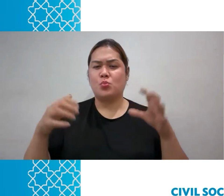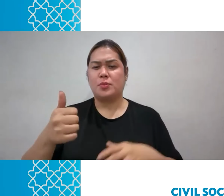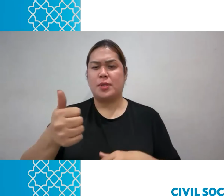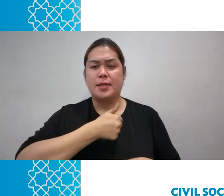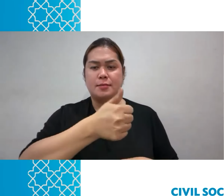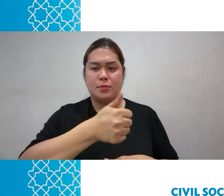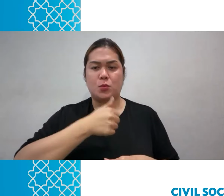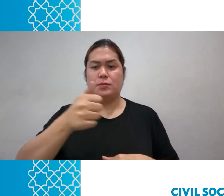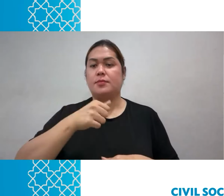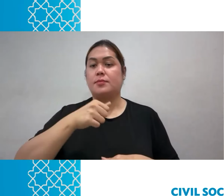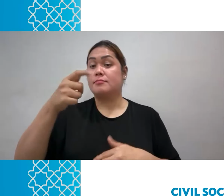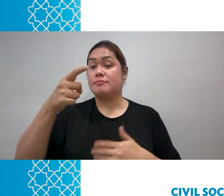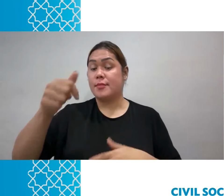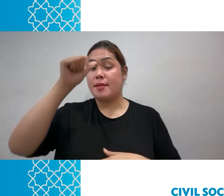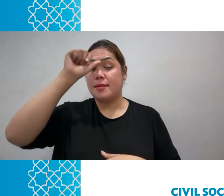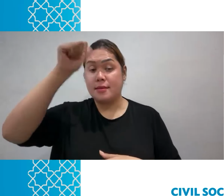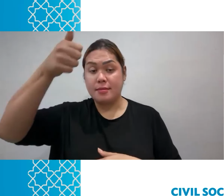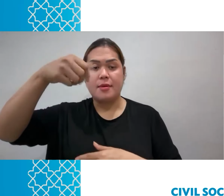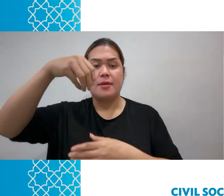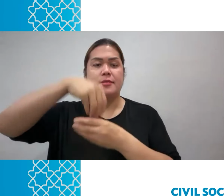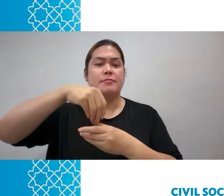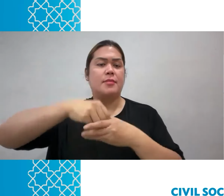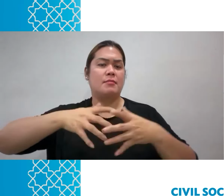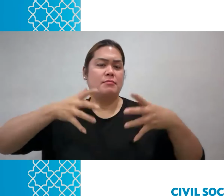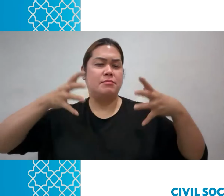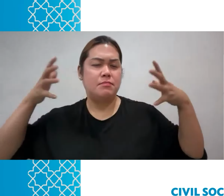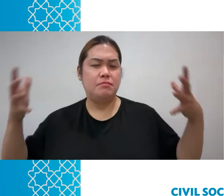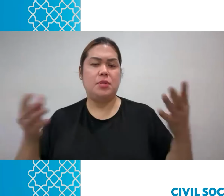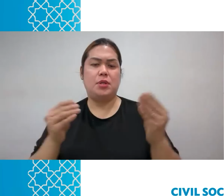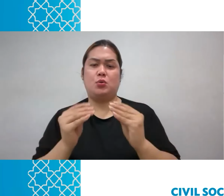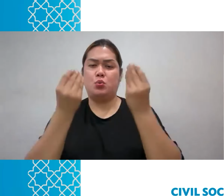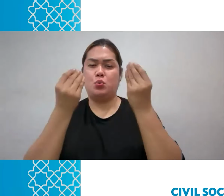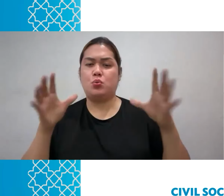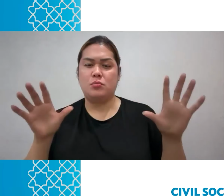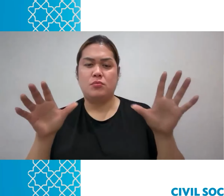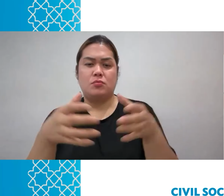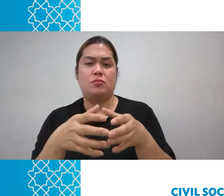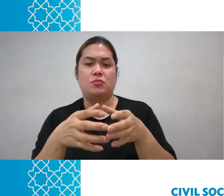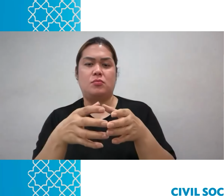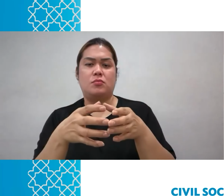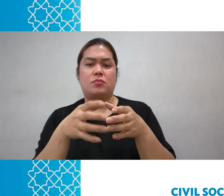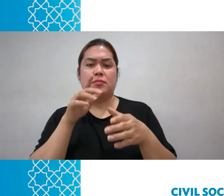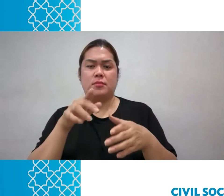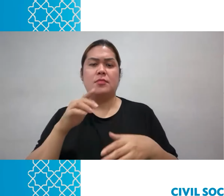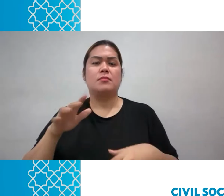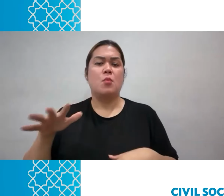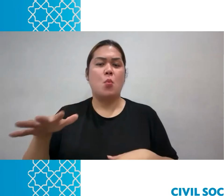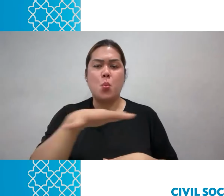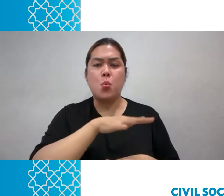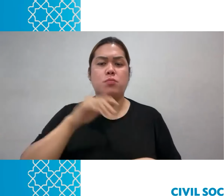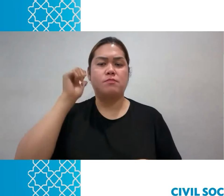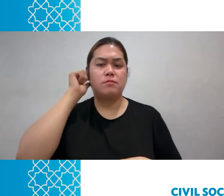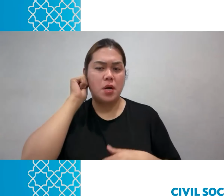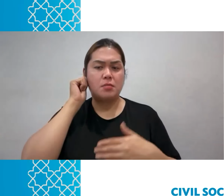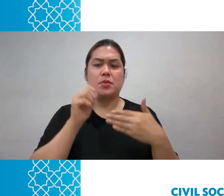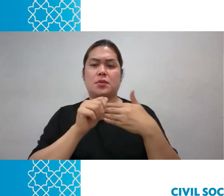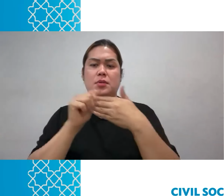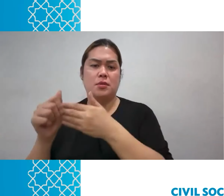team members and led by women leaderships in our organization. Coming on to the community engagement part, the